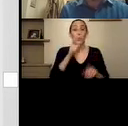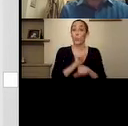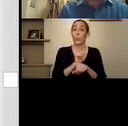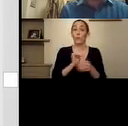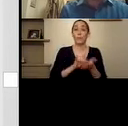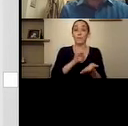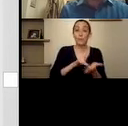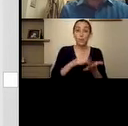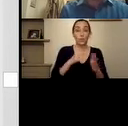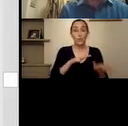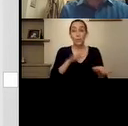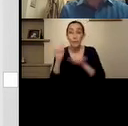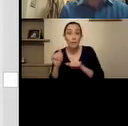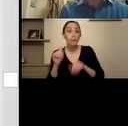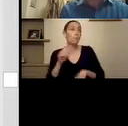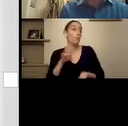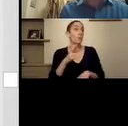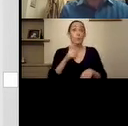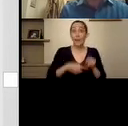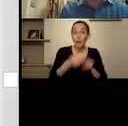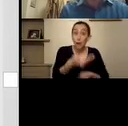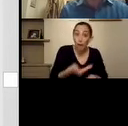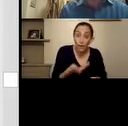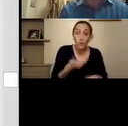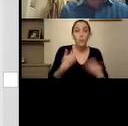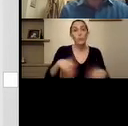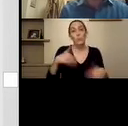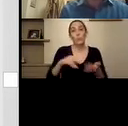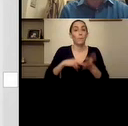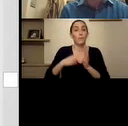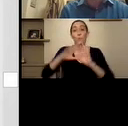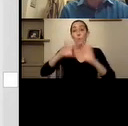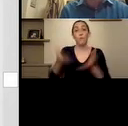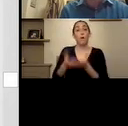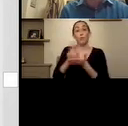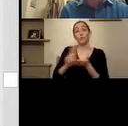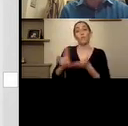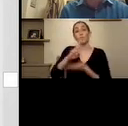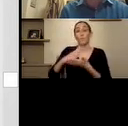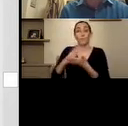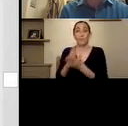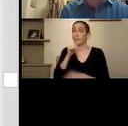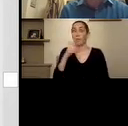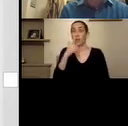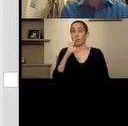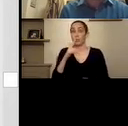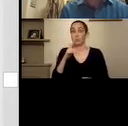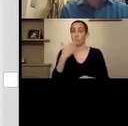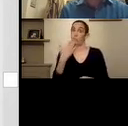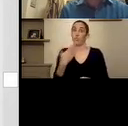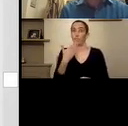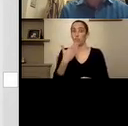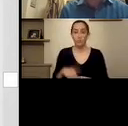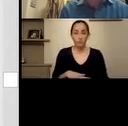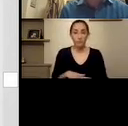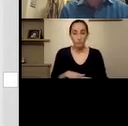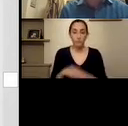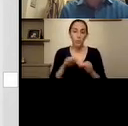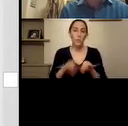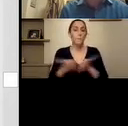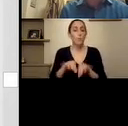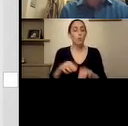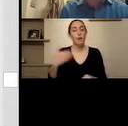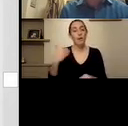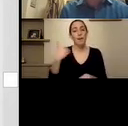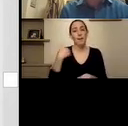side, overall numbers for the university are not going to look good. So it's really important for us to make sure that we've got the right workforce. And obviously we're challenged in terms of